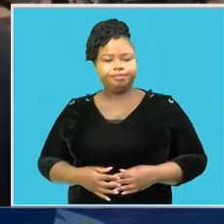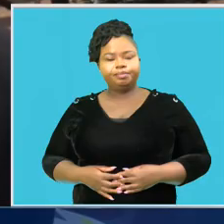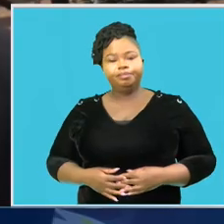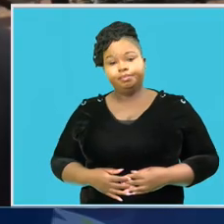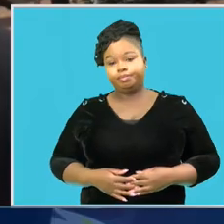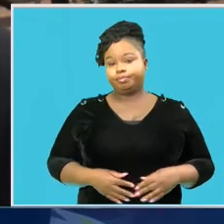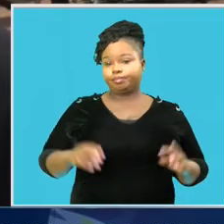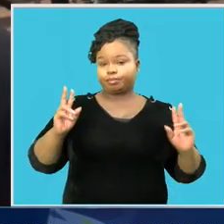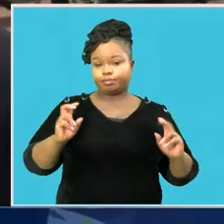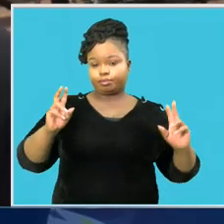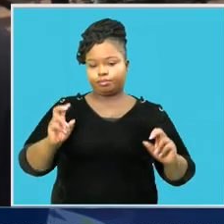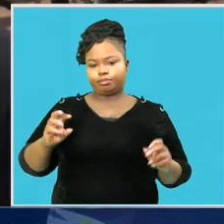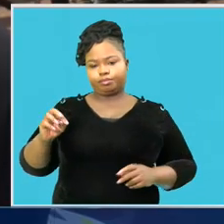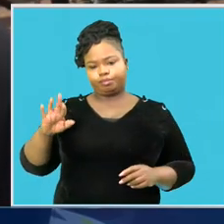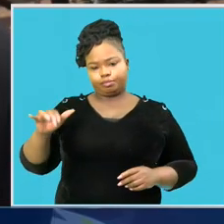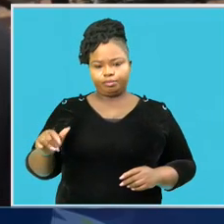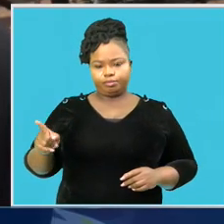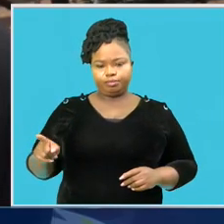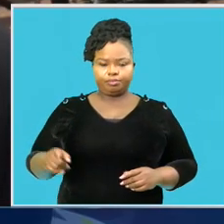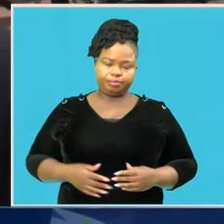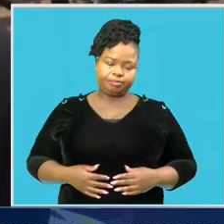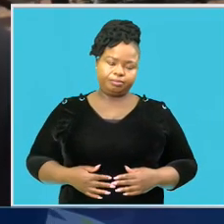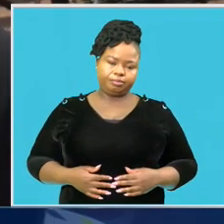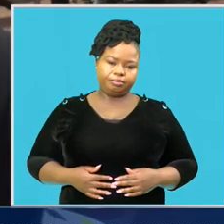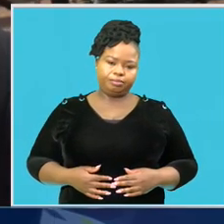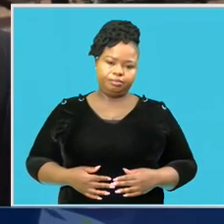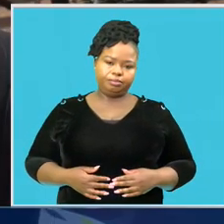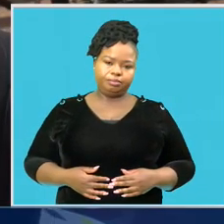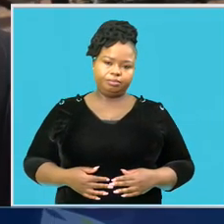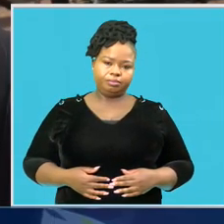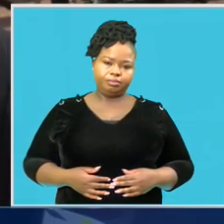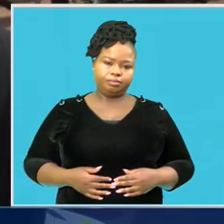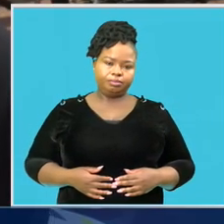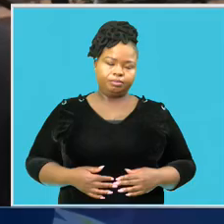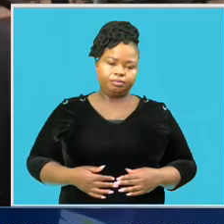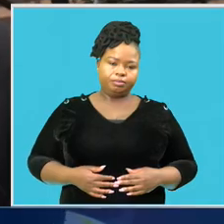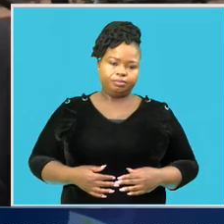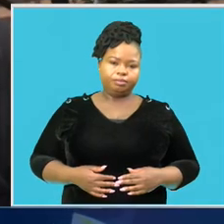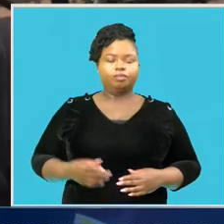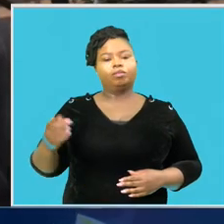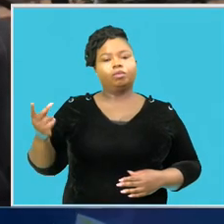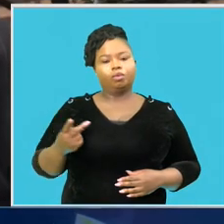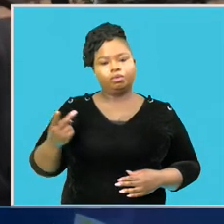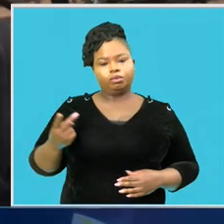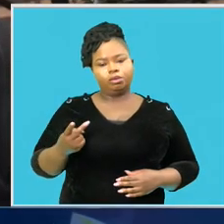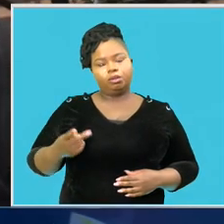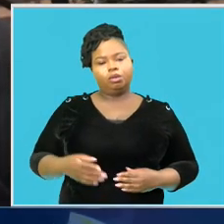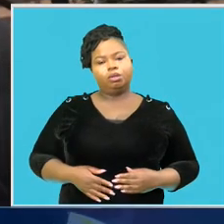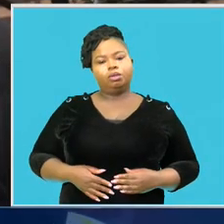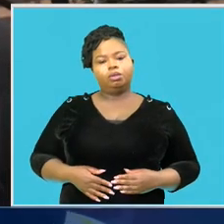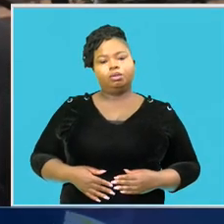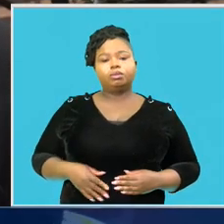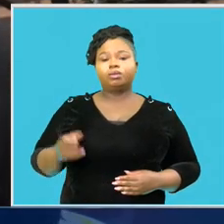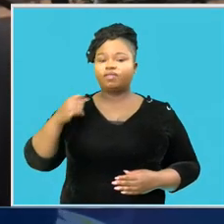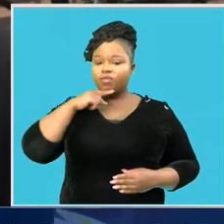it was the issues that Brimley raised. There were also issues around, as I said, fraud that